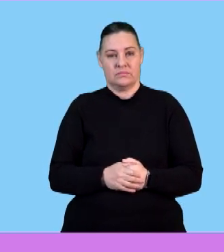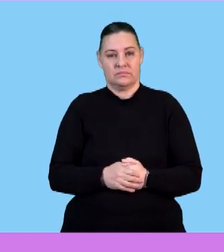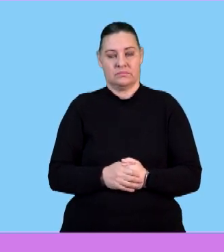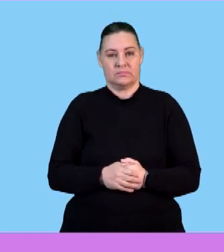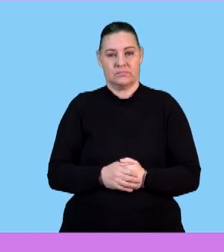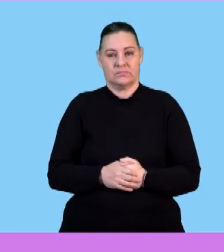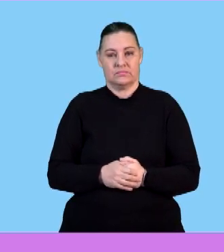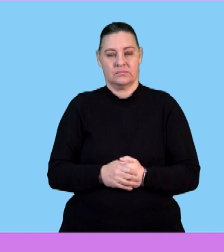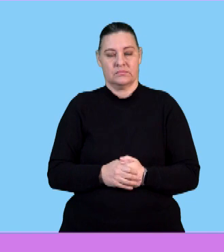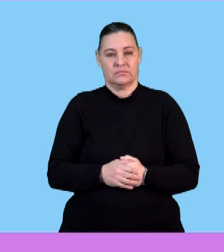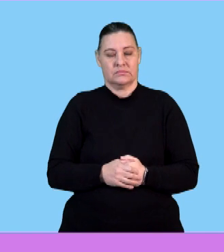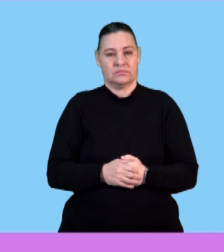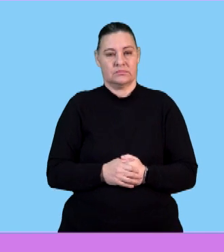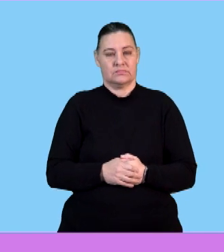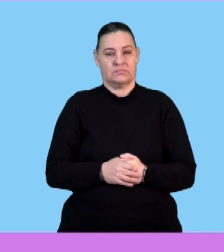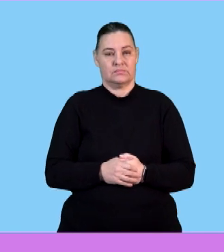VAT.